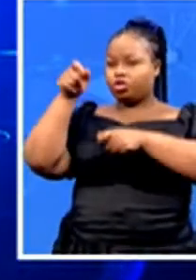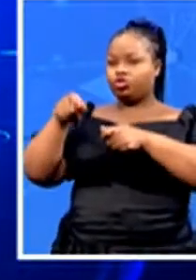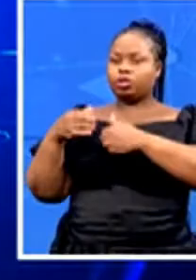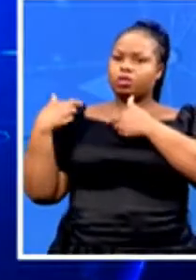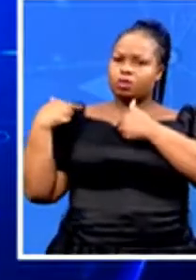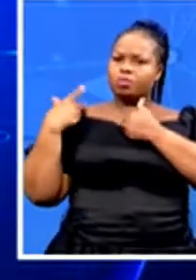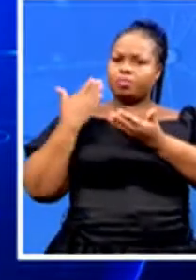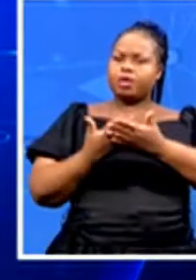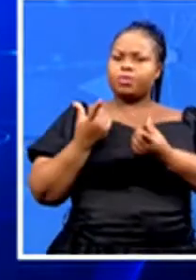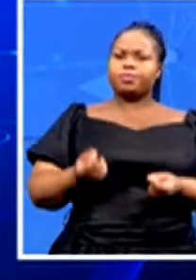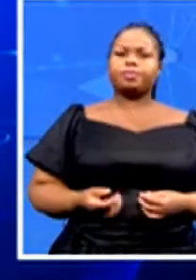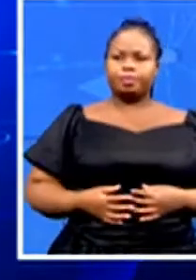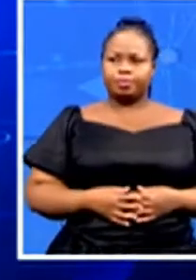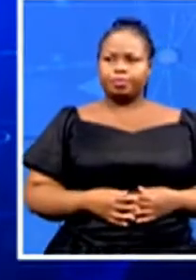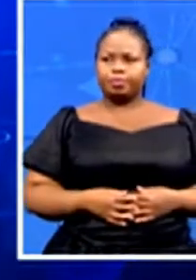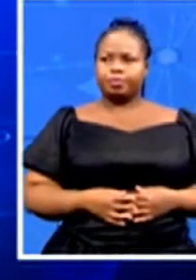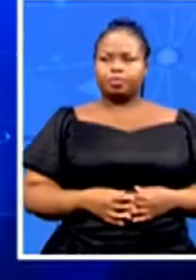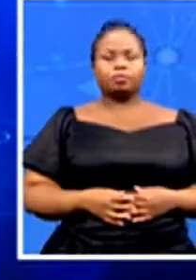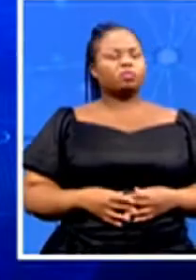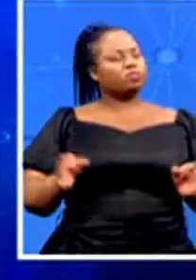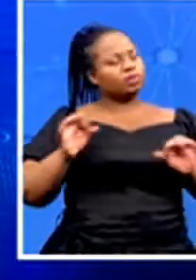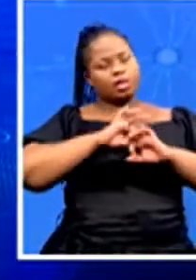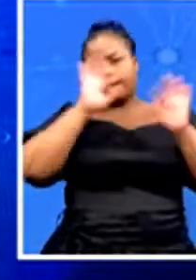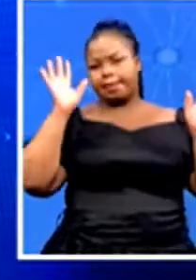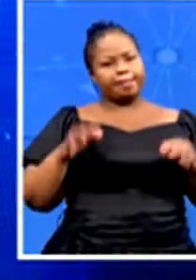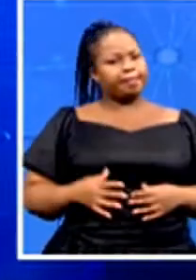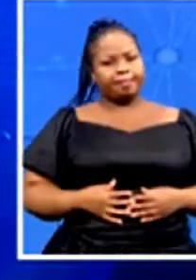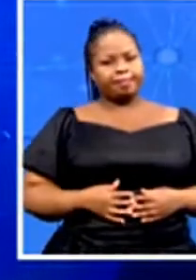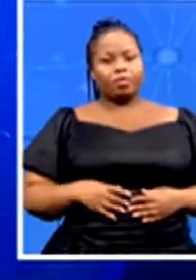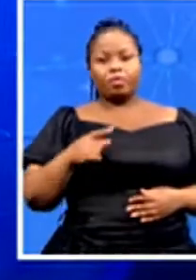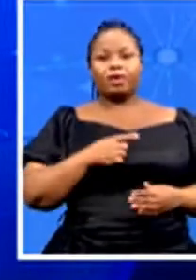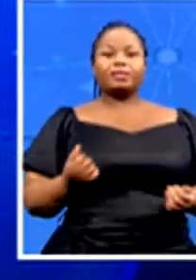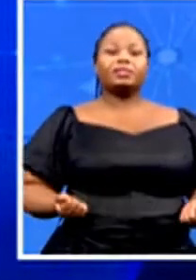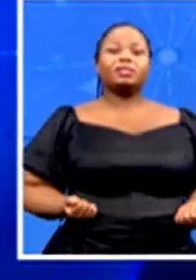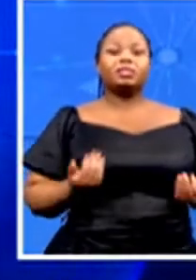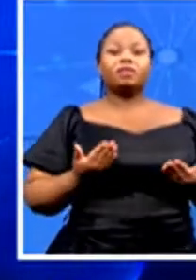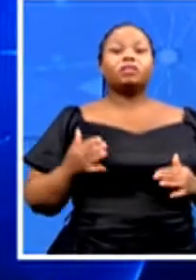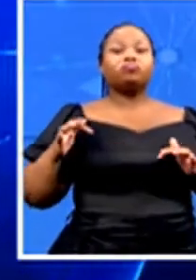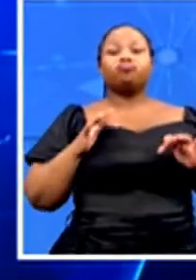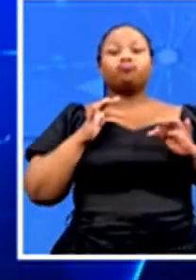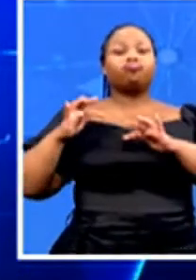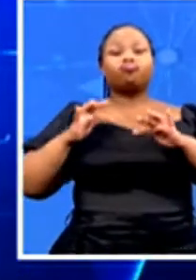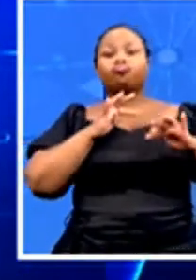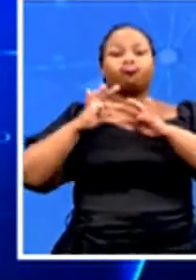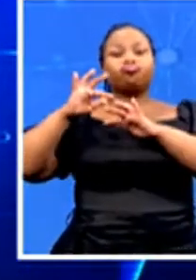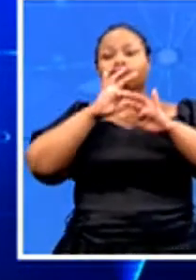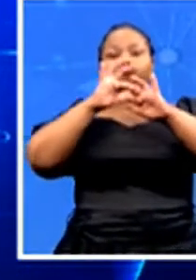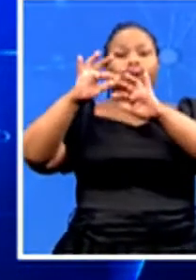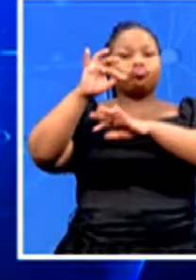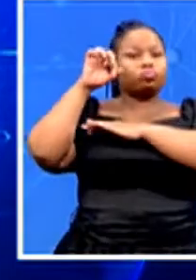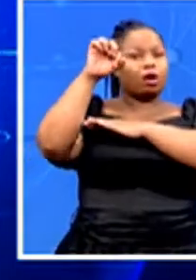It's very clear. The service delivery protest that normally happens closer to elections are an indication that